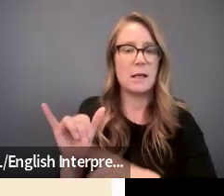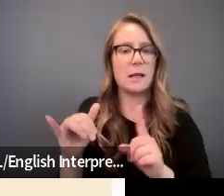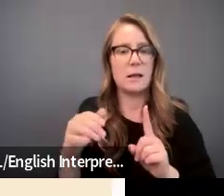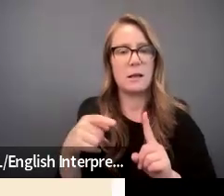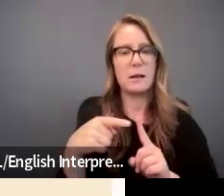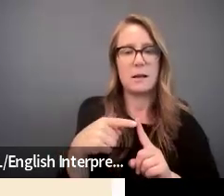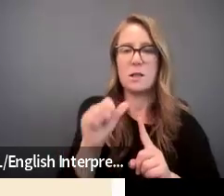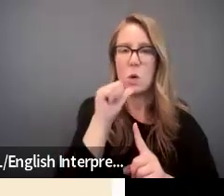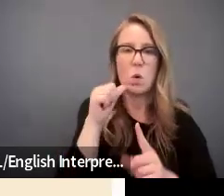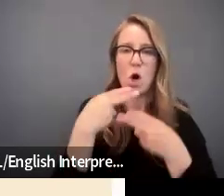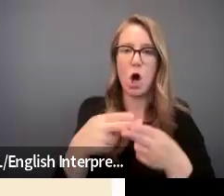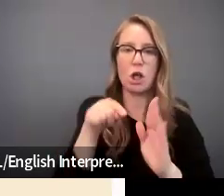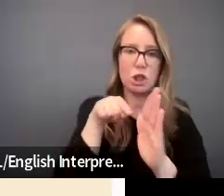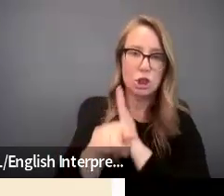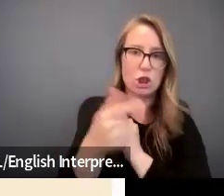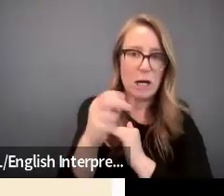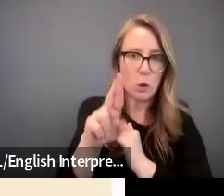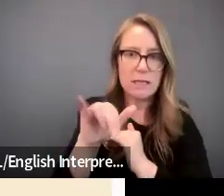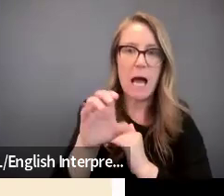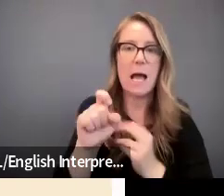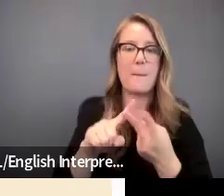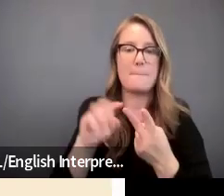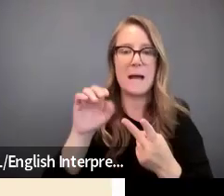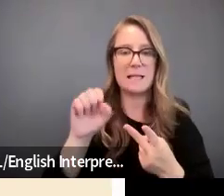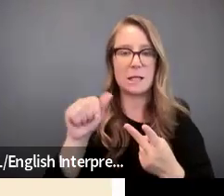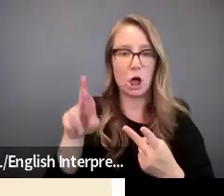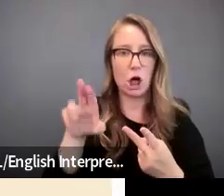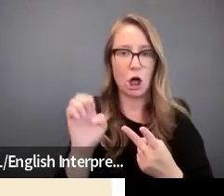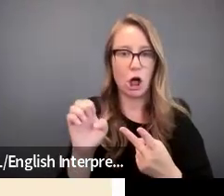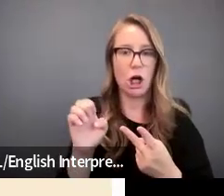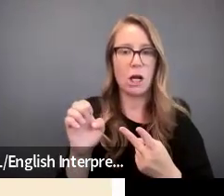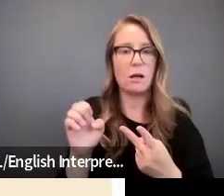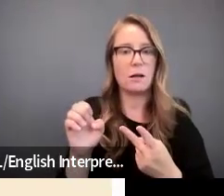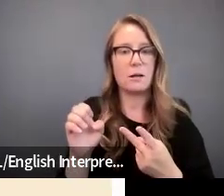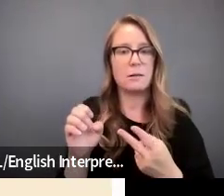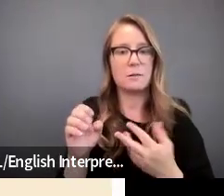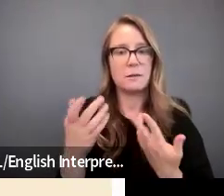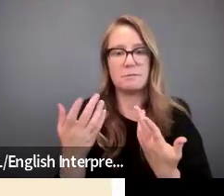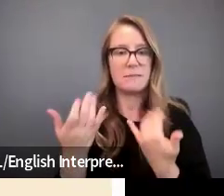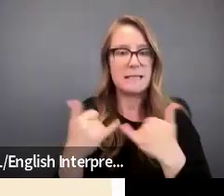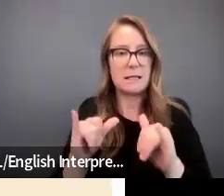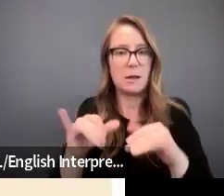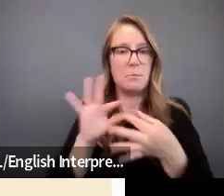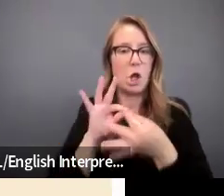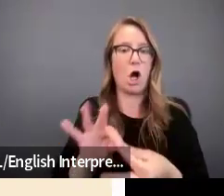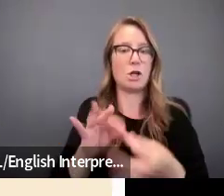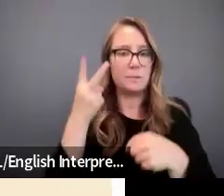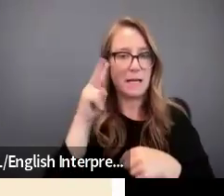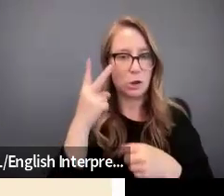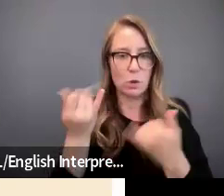secured California, which was all done while it still belonged to Mexico.